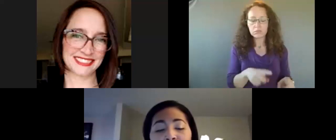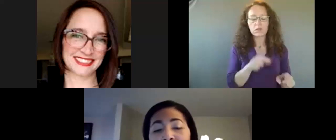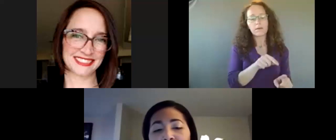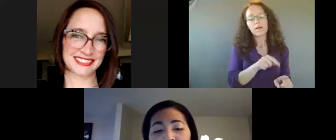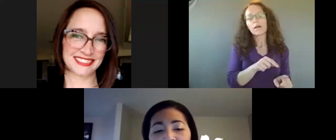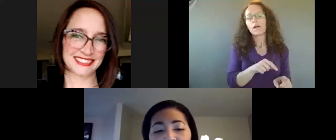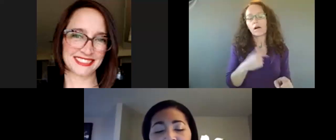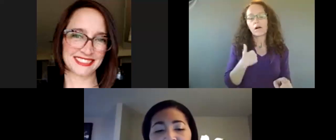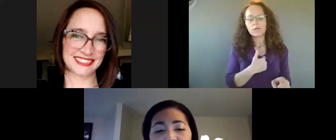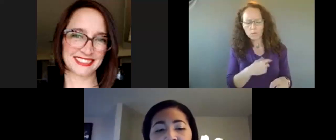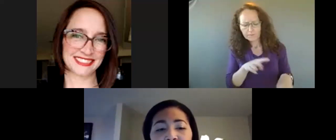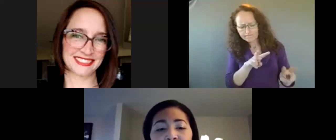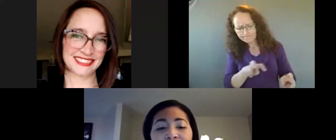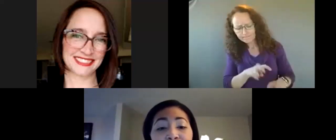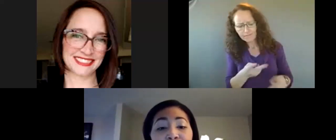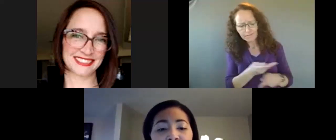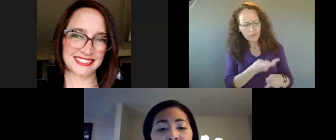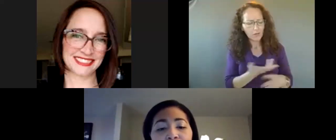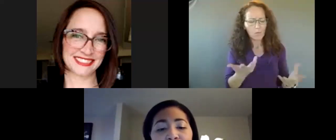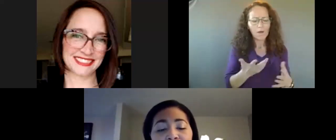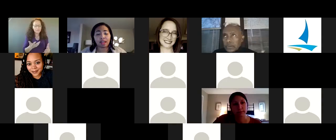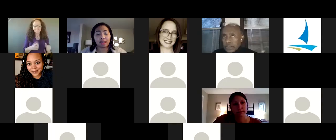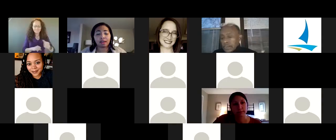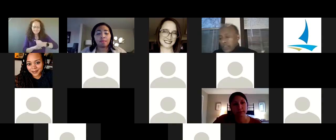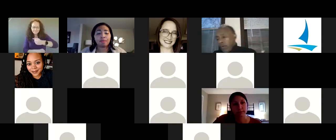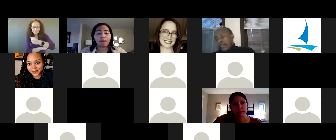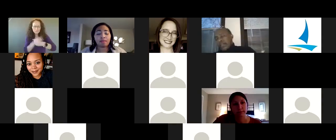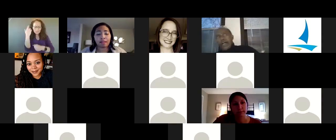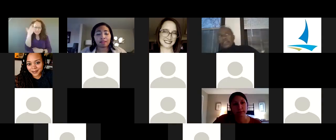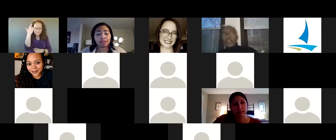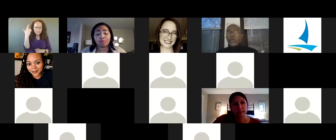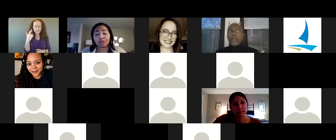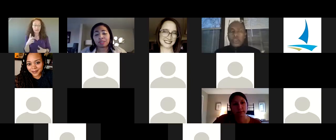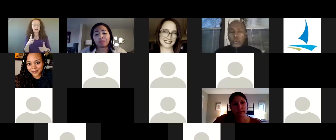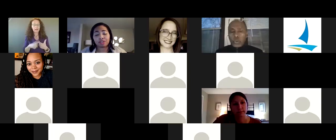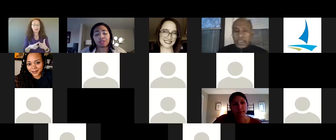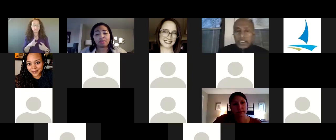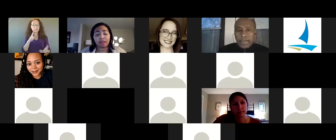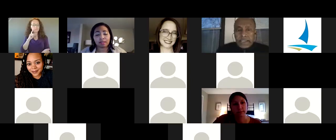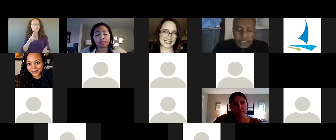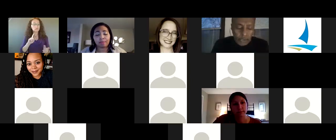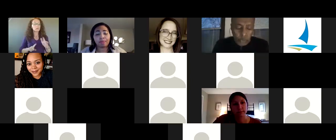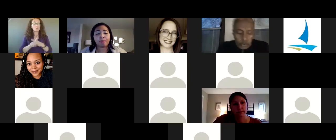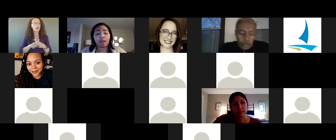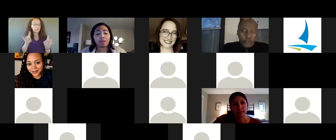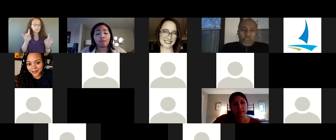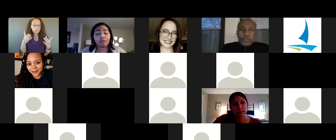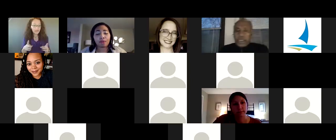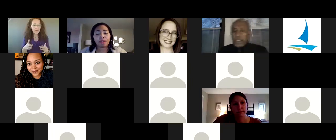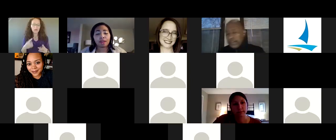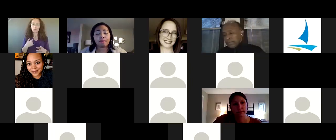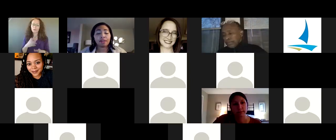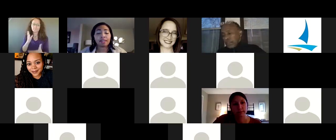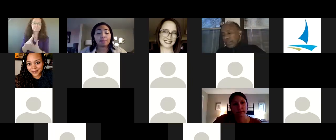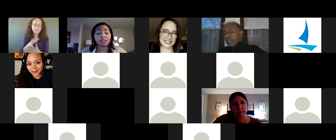some of those underlying conditions as well as intervening at the first sign of violence or predisposition to violence. And then the